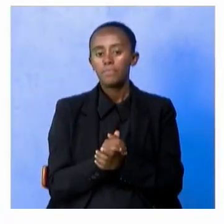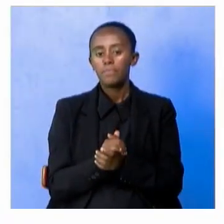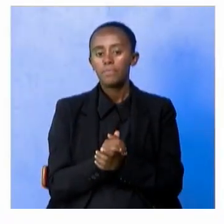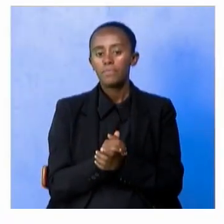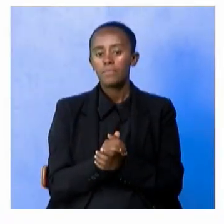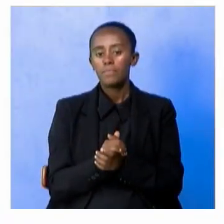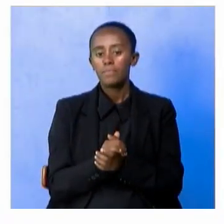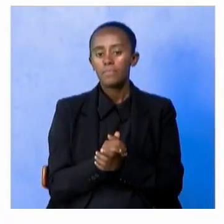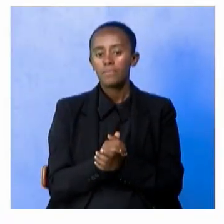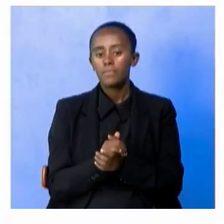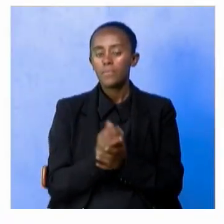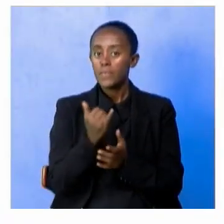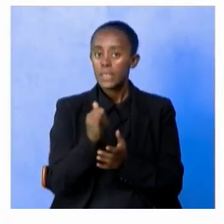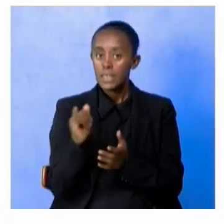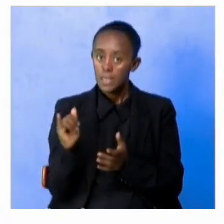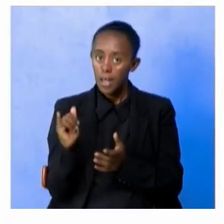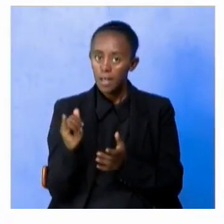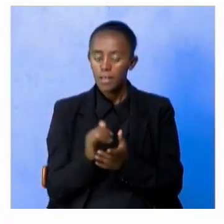they